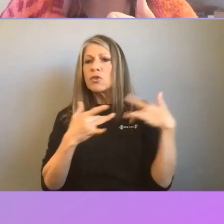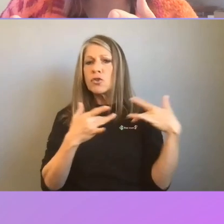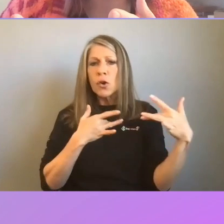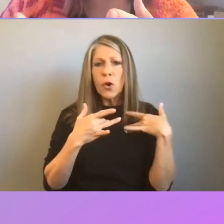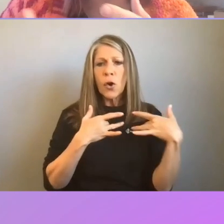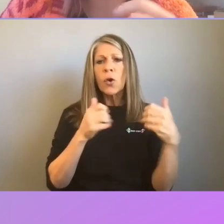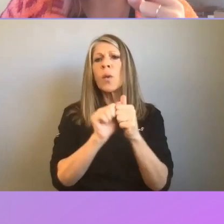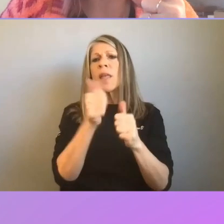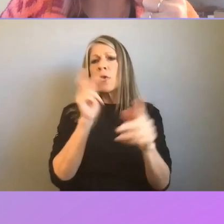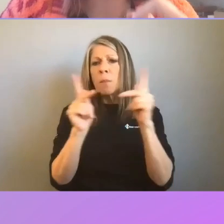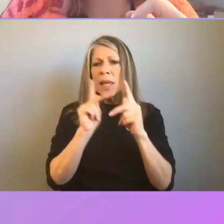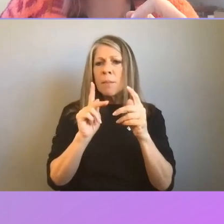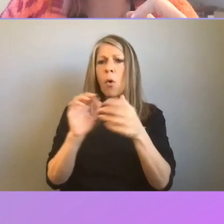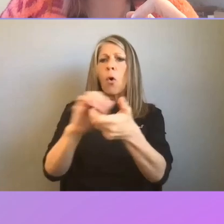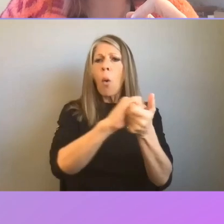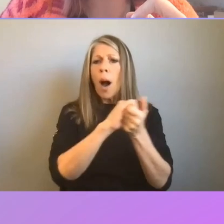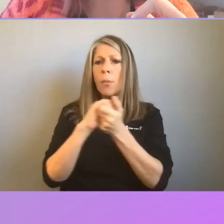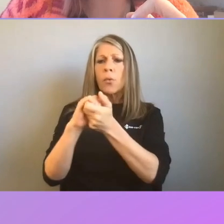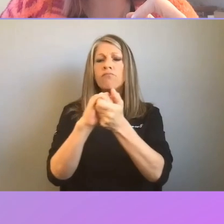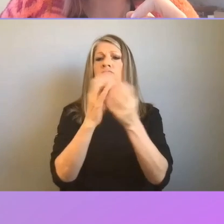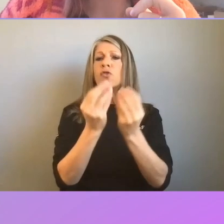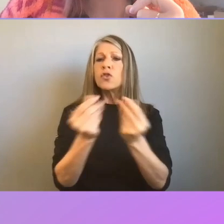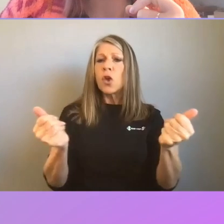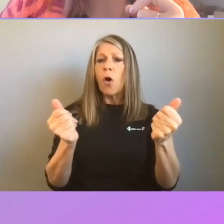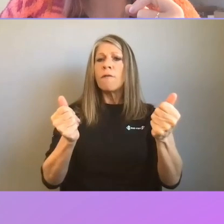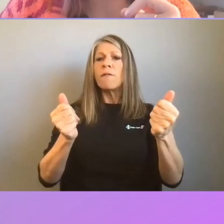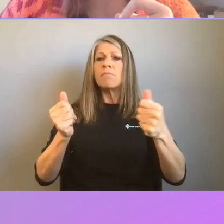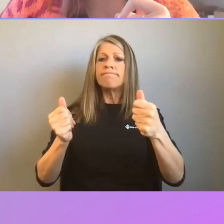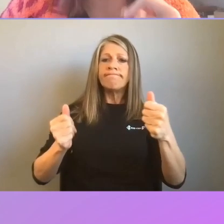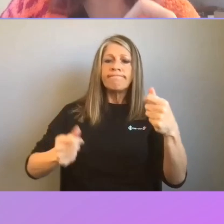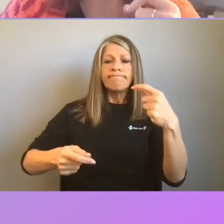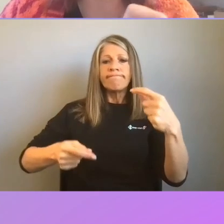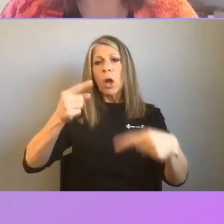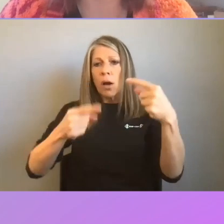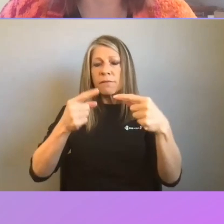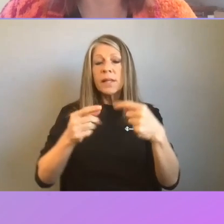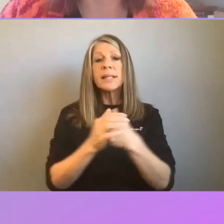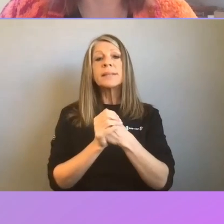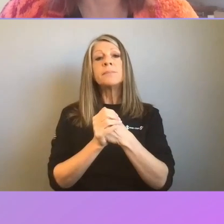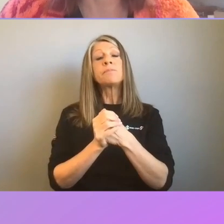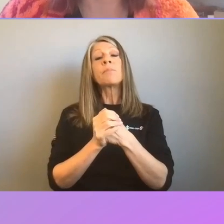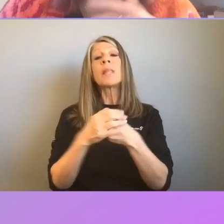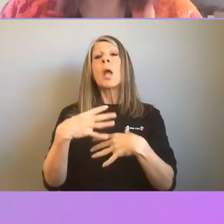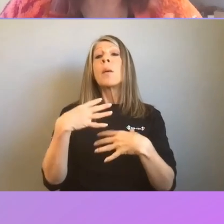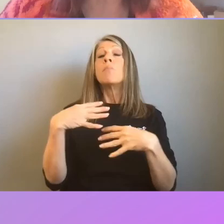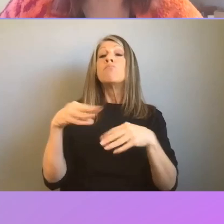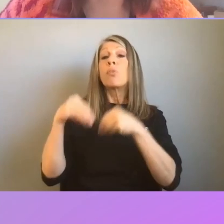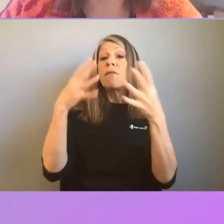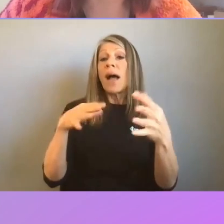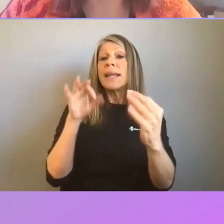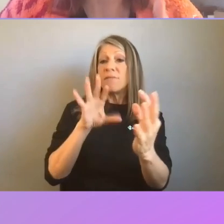others, cooperation, resolving conflict, and providing honest and helpful feedback. And they were